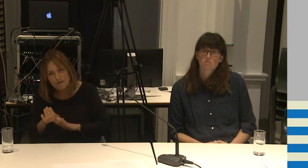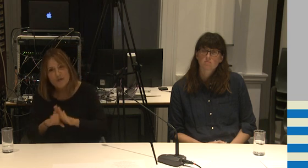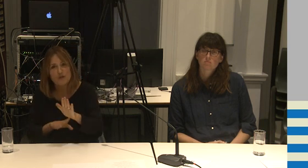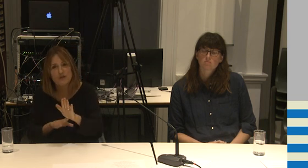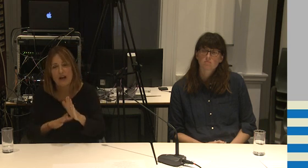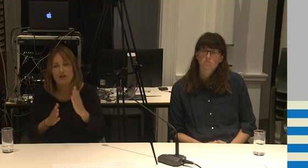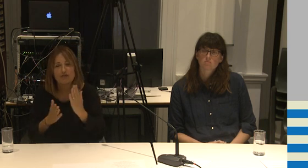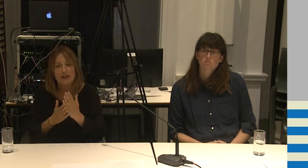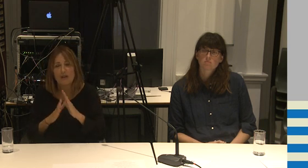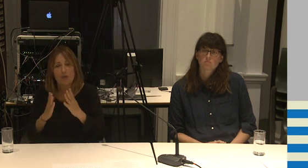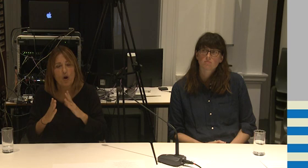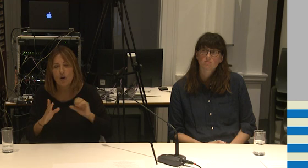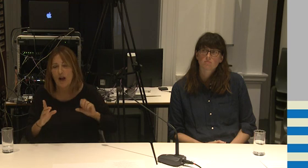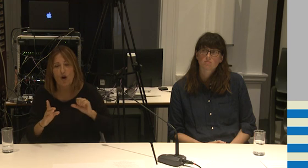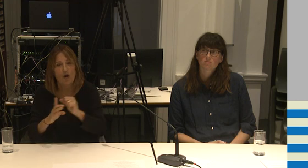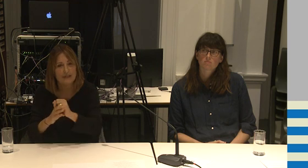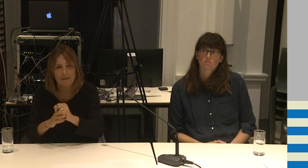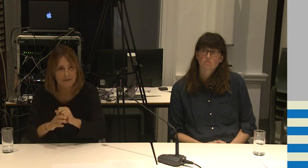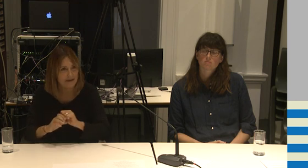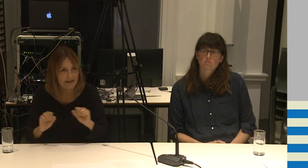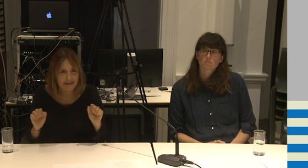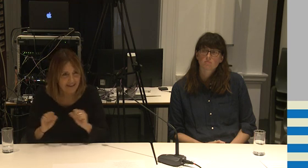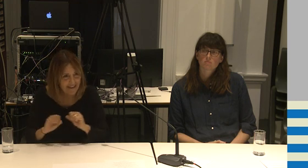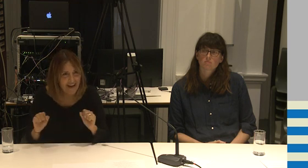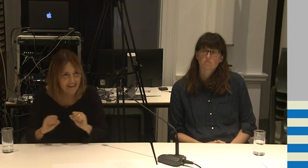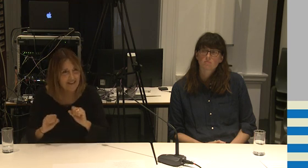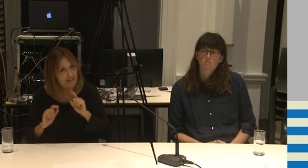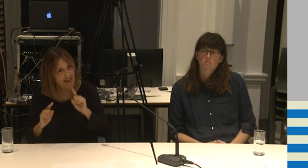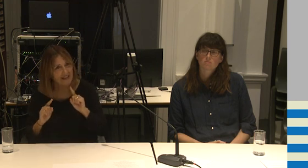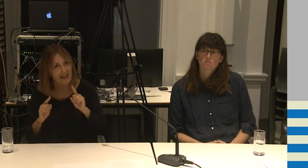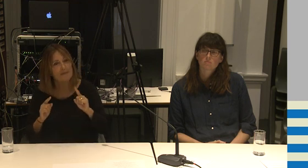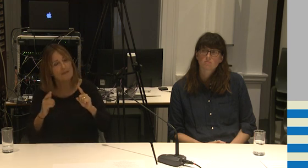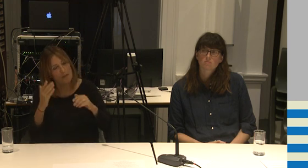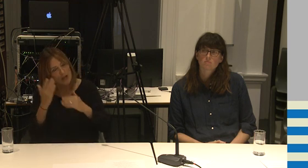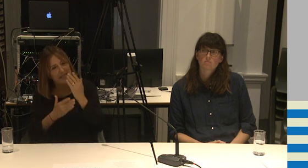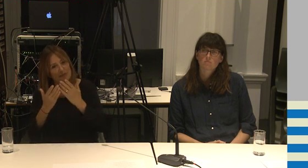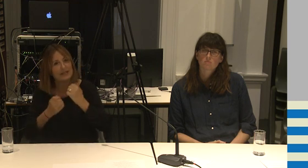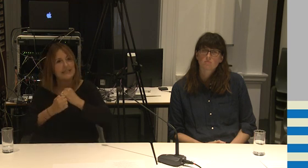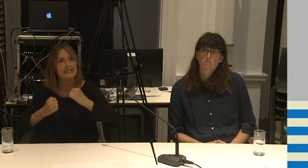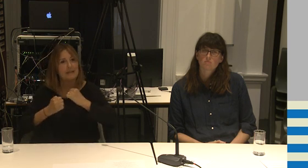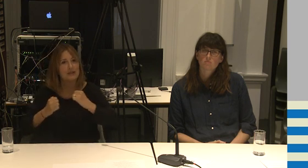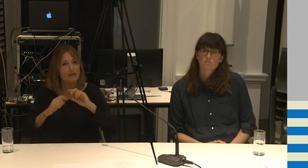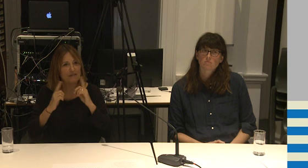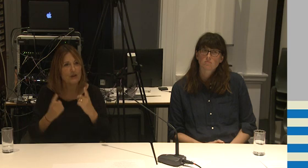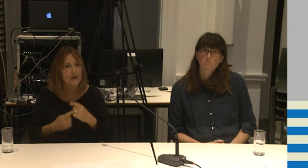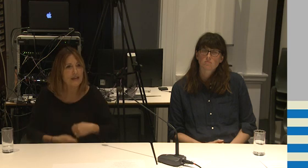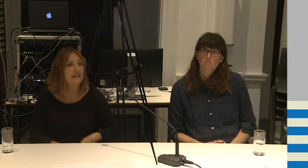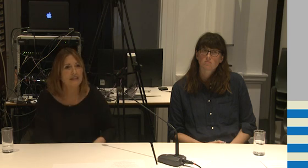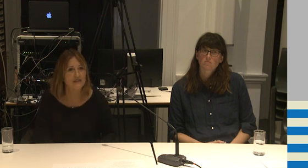world hasn't caught up with, which is analogous to what contemporary art is supposed to be about. Thank